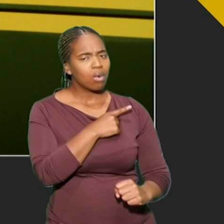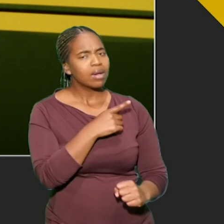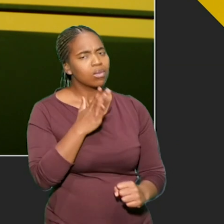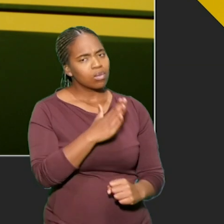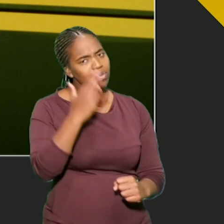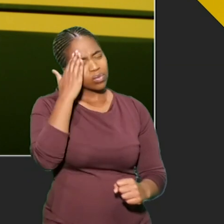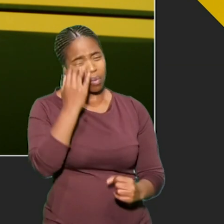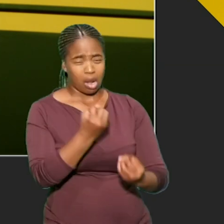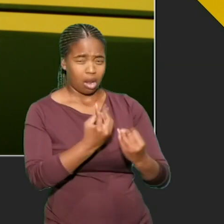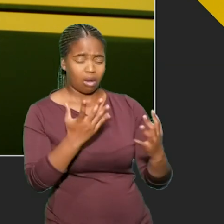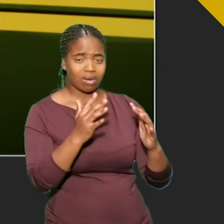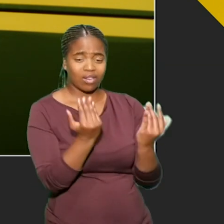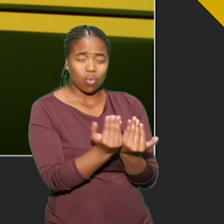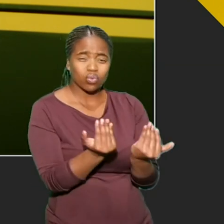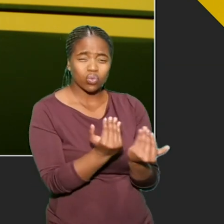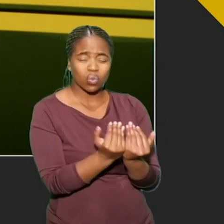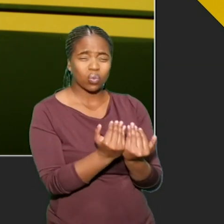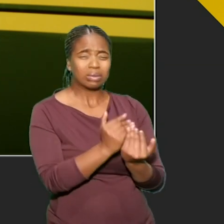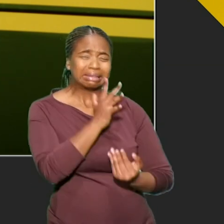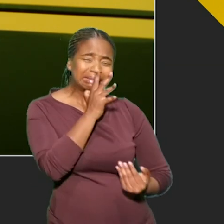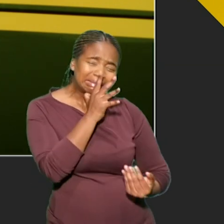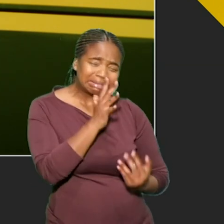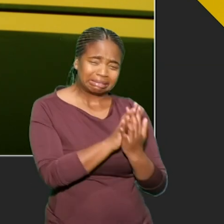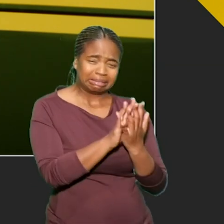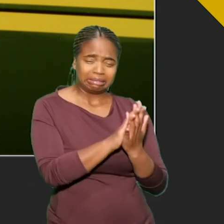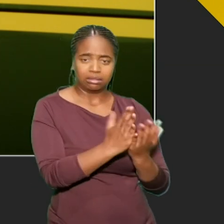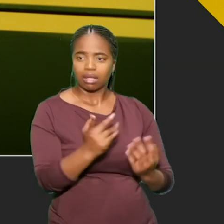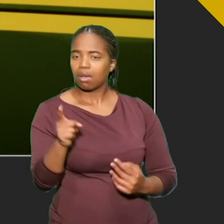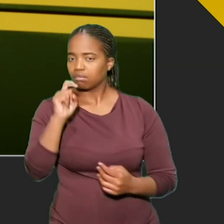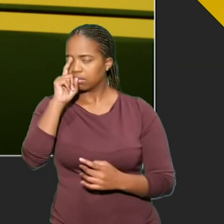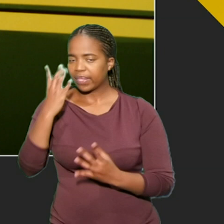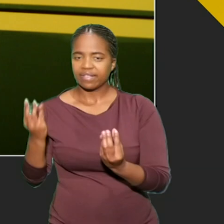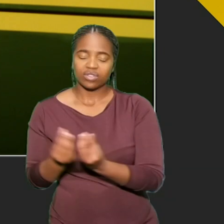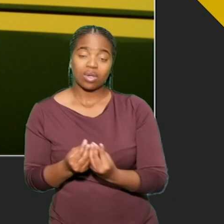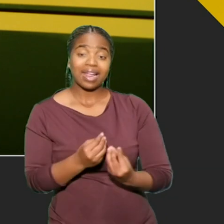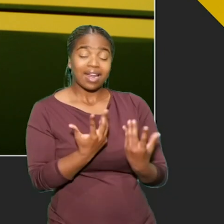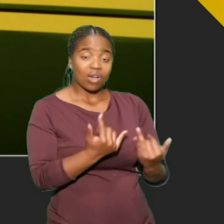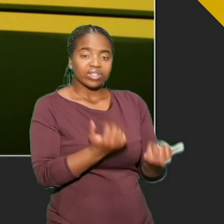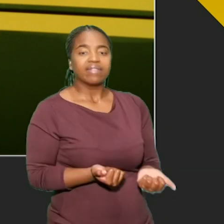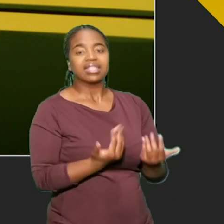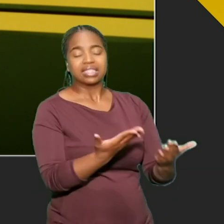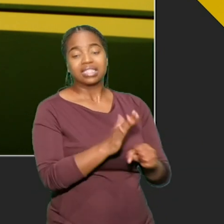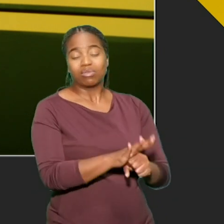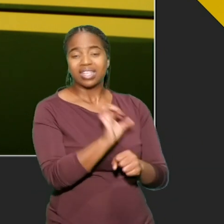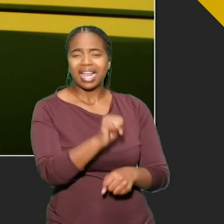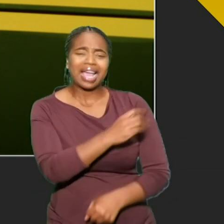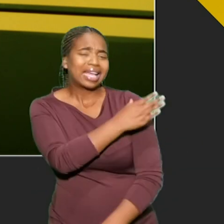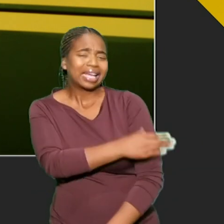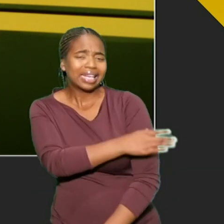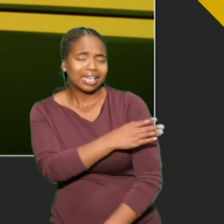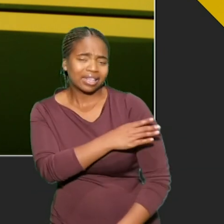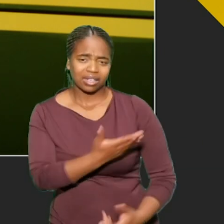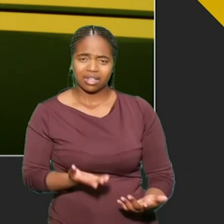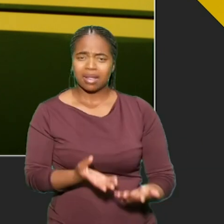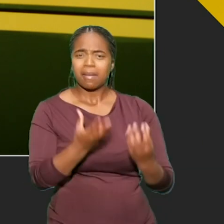speaks to the overcrowding in the education sector. I mean overcrowding emalokishini, that means the services now under pressure, just like things like iclinic, just ukuthi